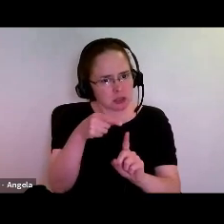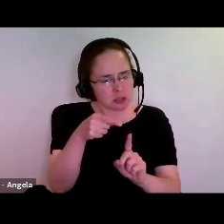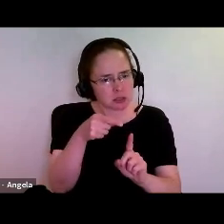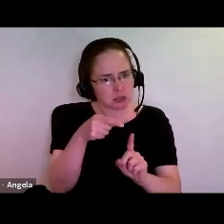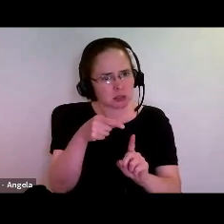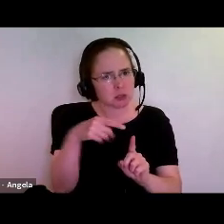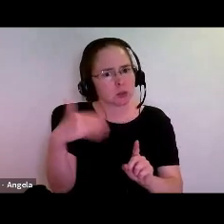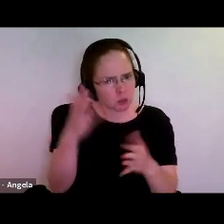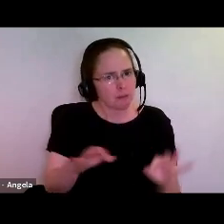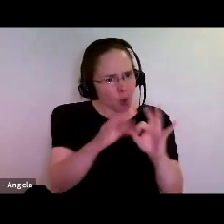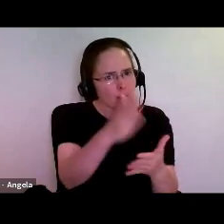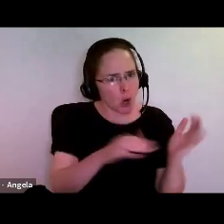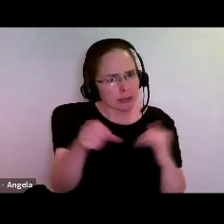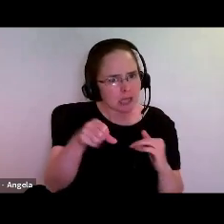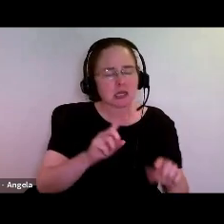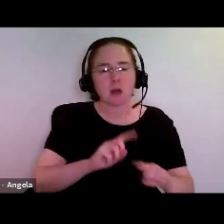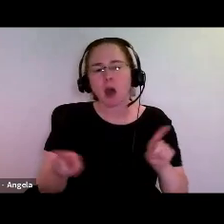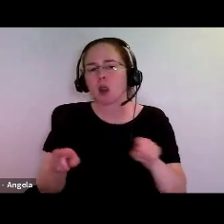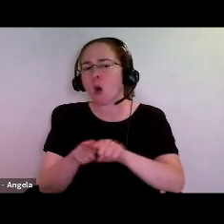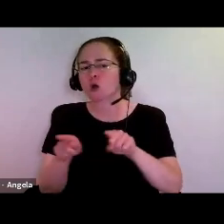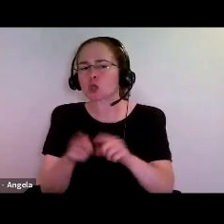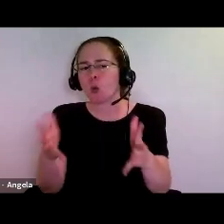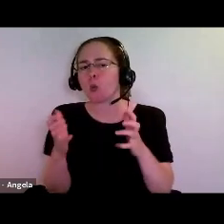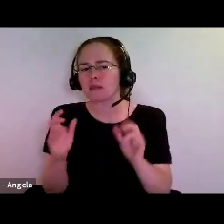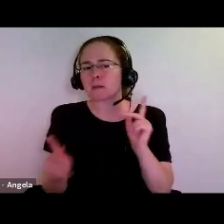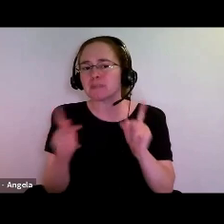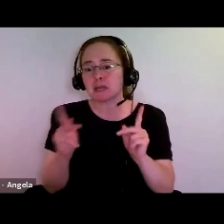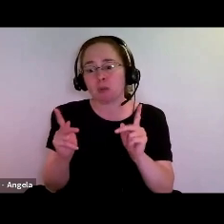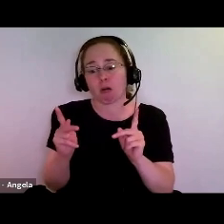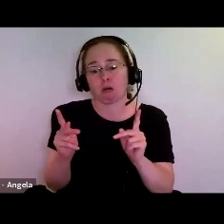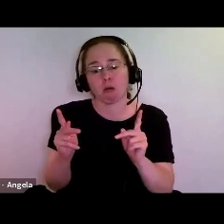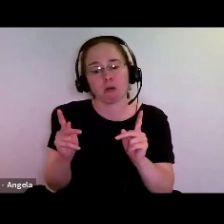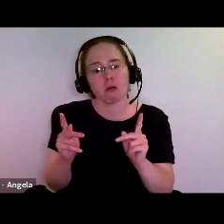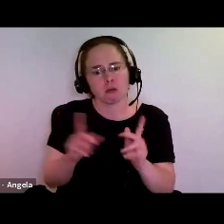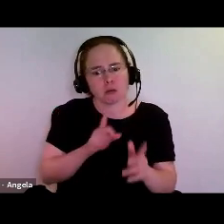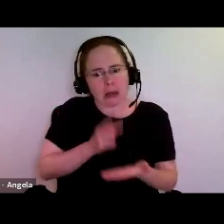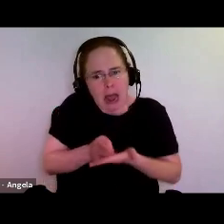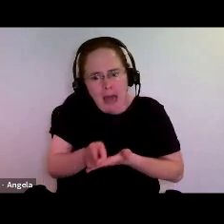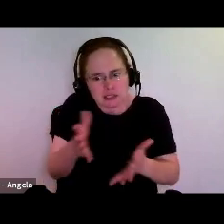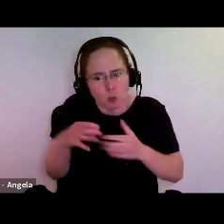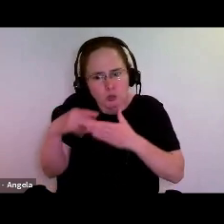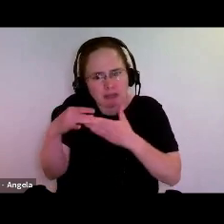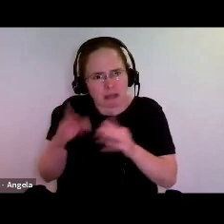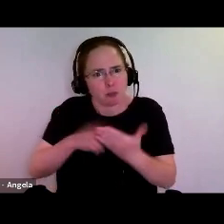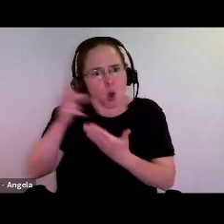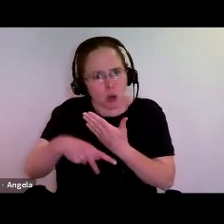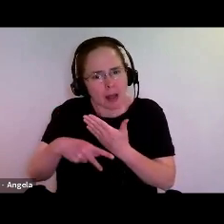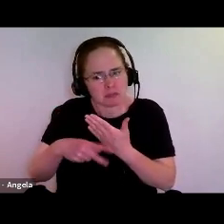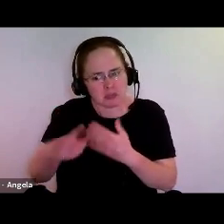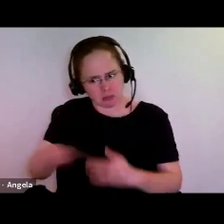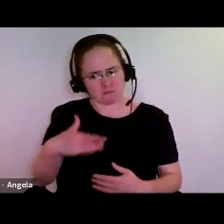That's a big part of it, but we also want the people who genuinely want to lead these programs to